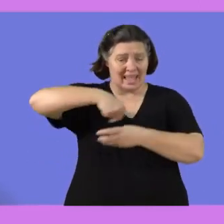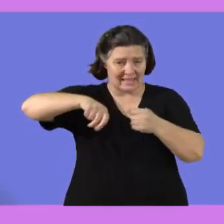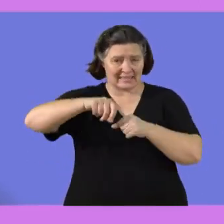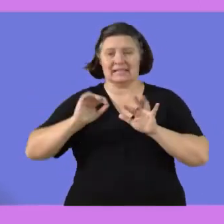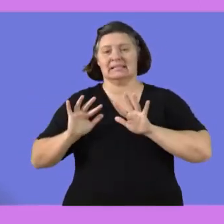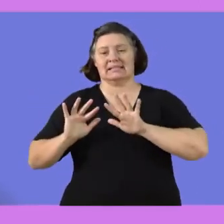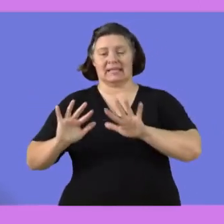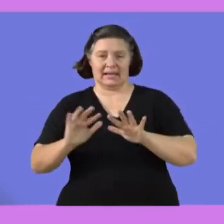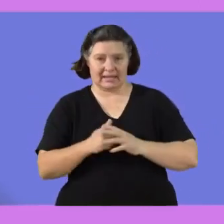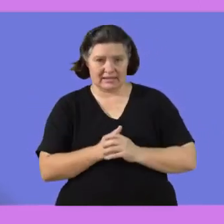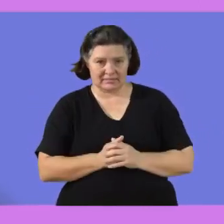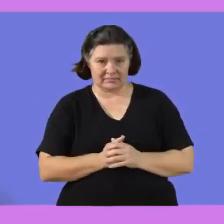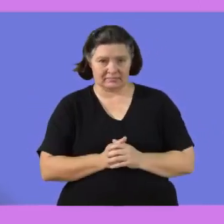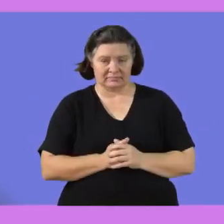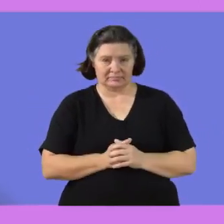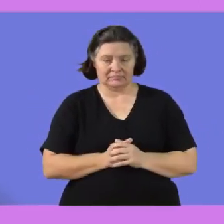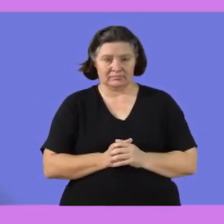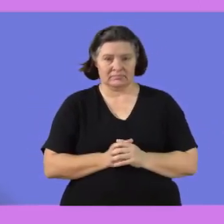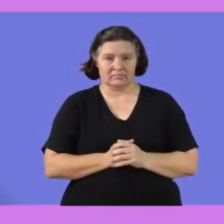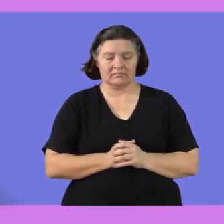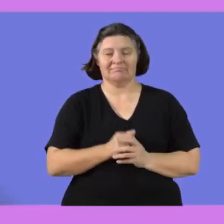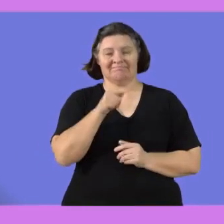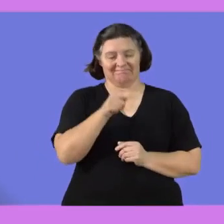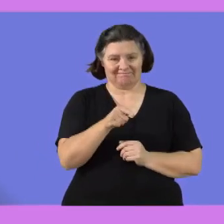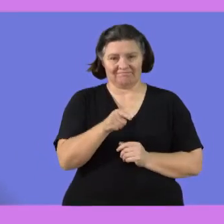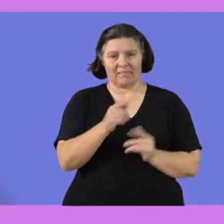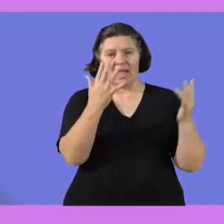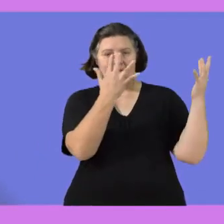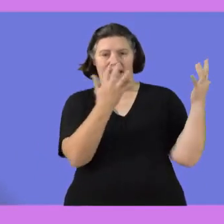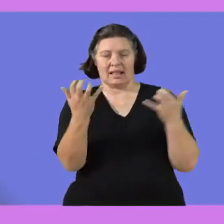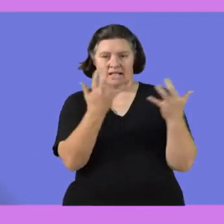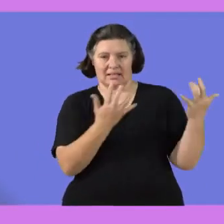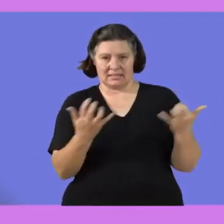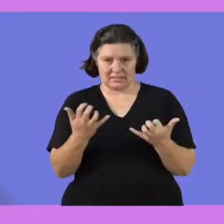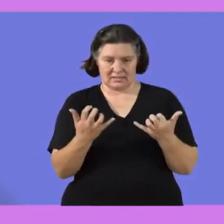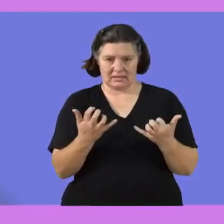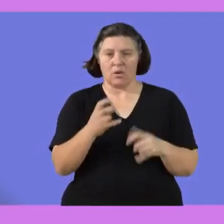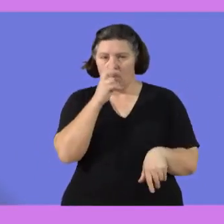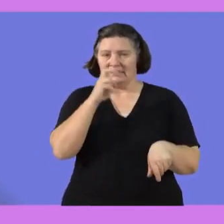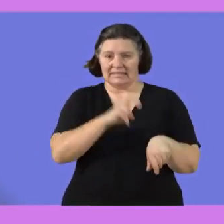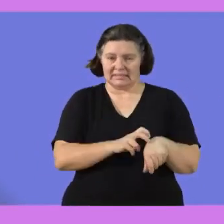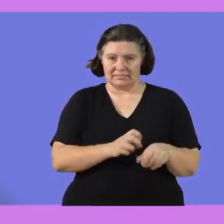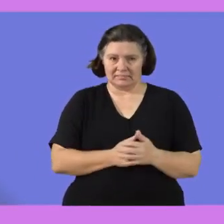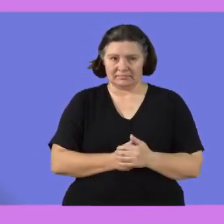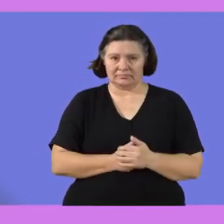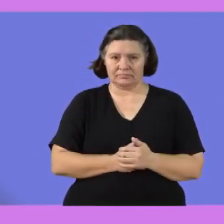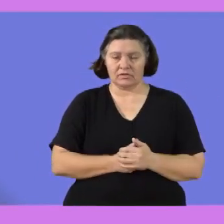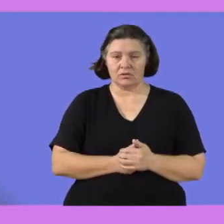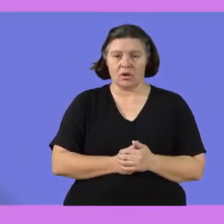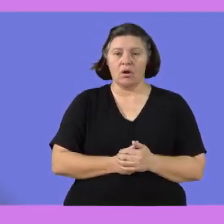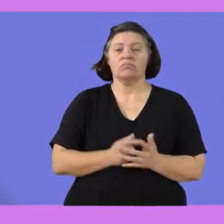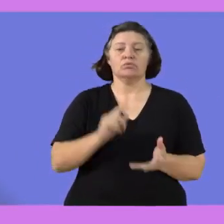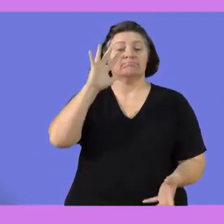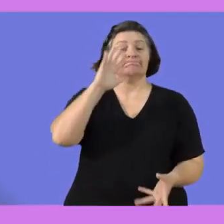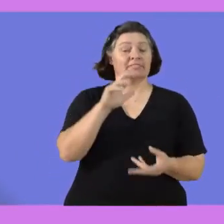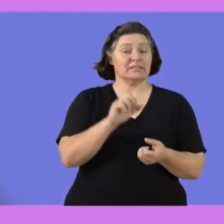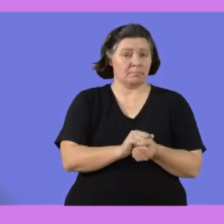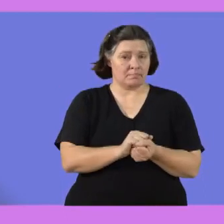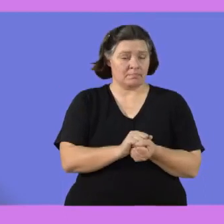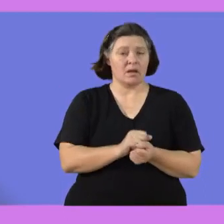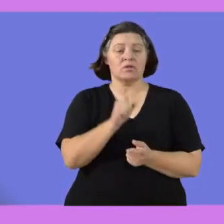10 wheelbarrows of sand. This is the calculation which was needed. So in short,